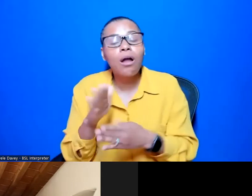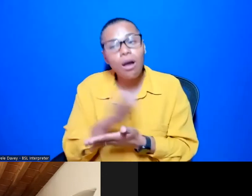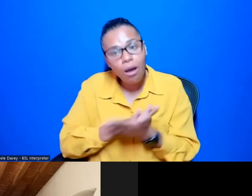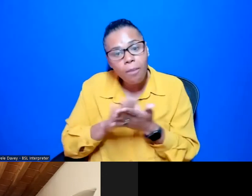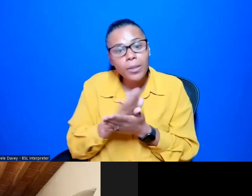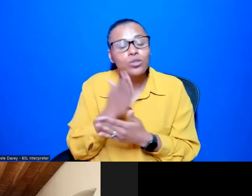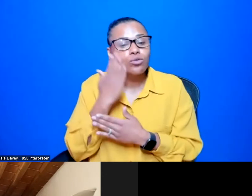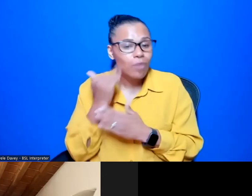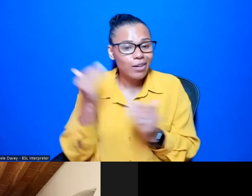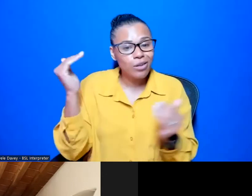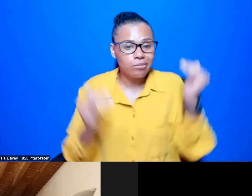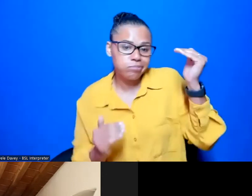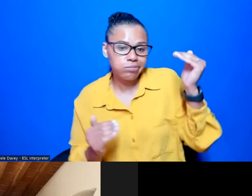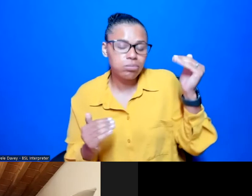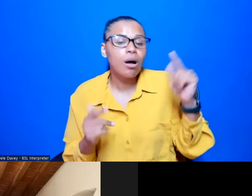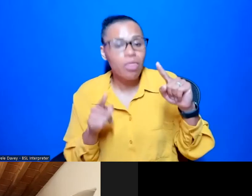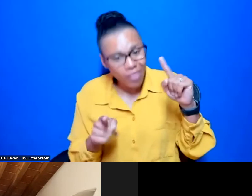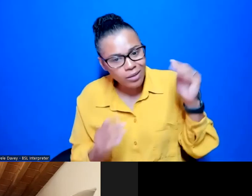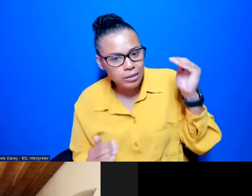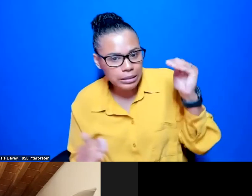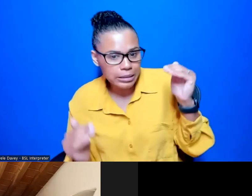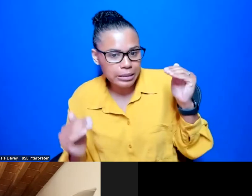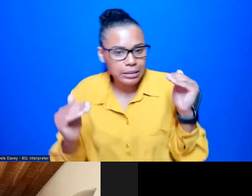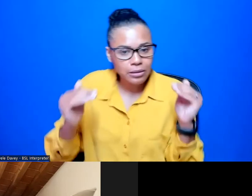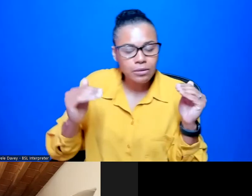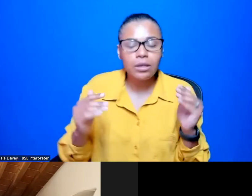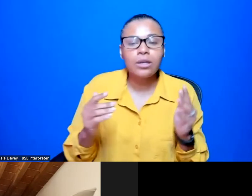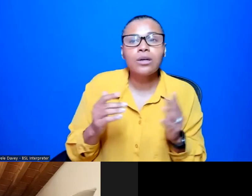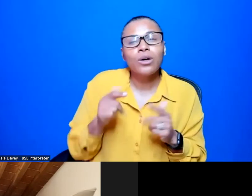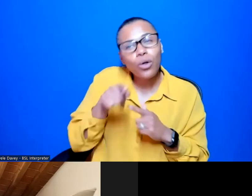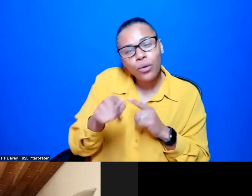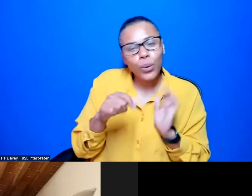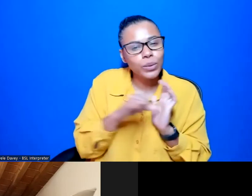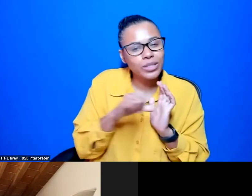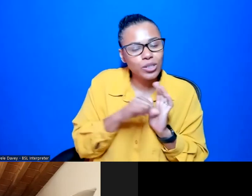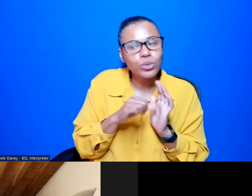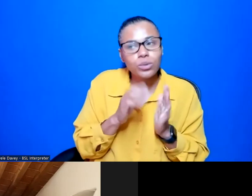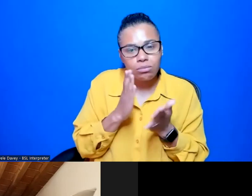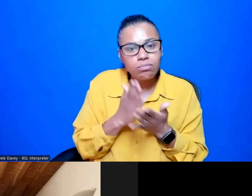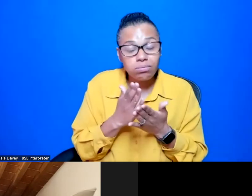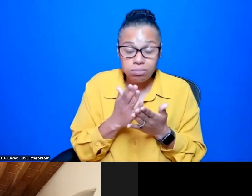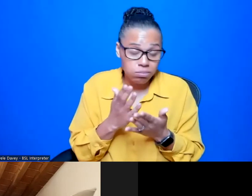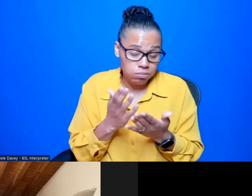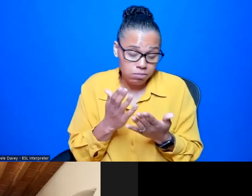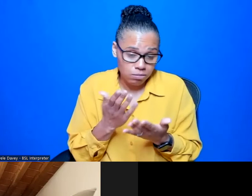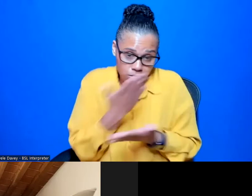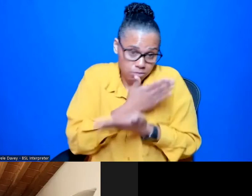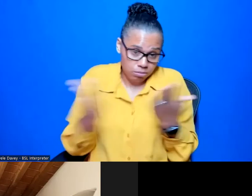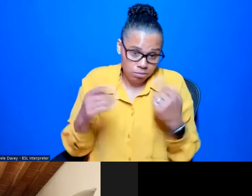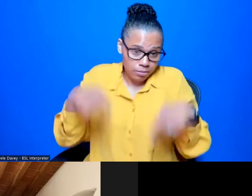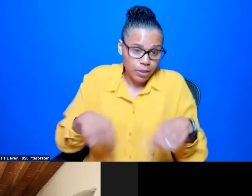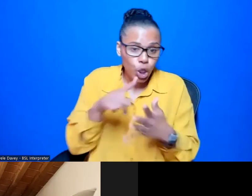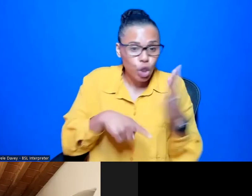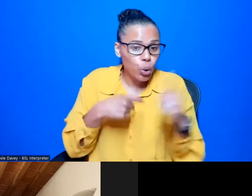racial inequities, because it's very, you know, these issues are very reflective here in UK sport. If we think about